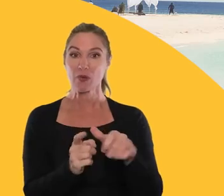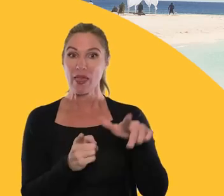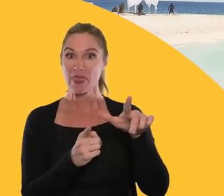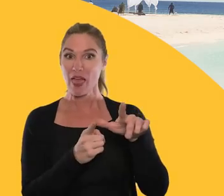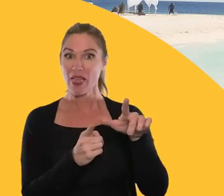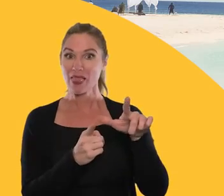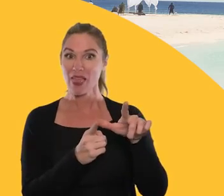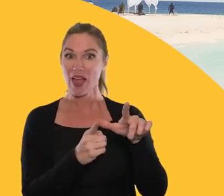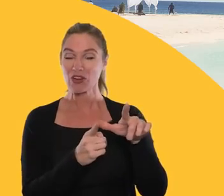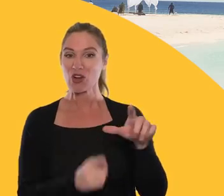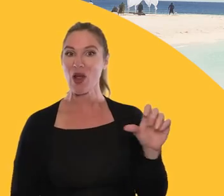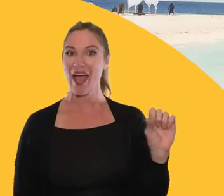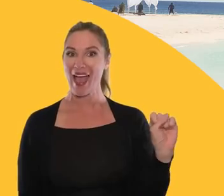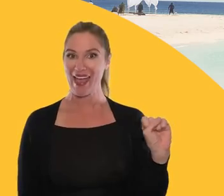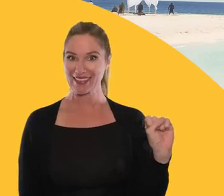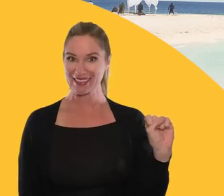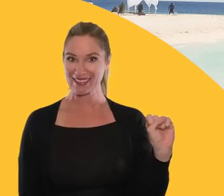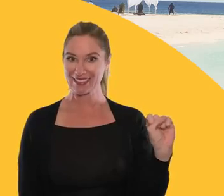stingray.